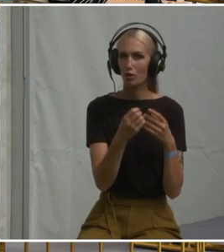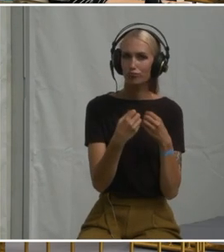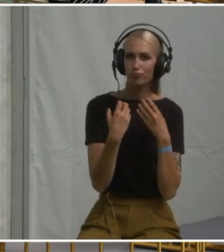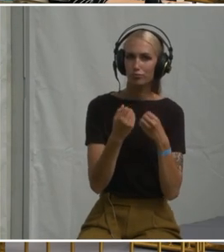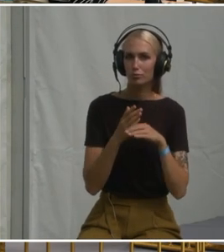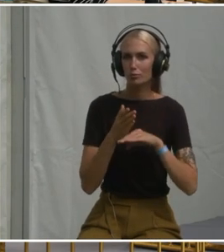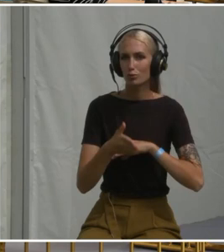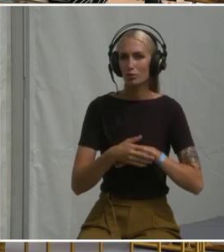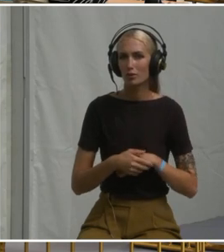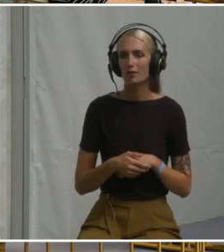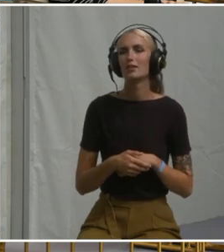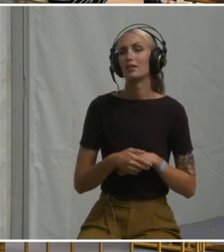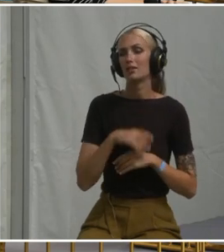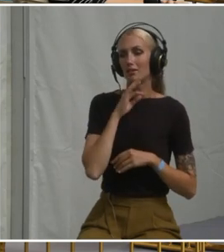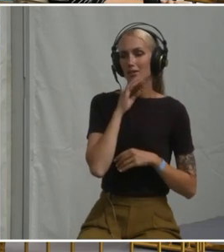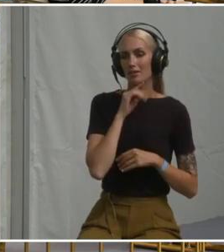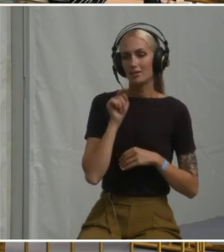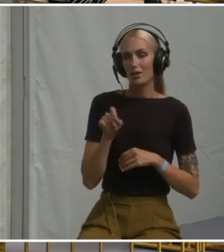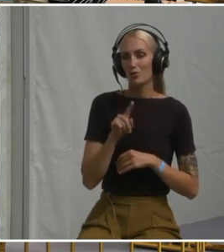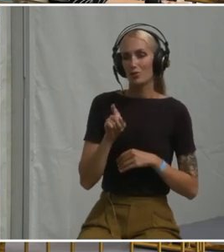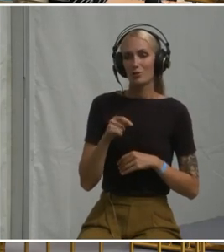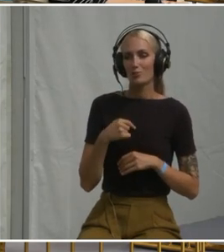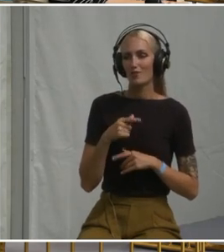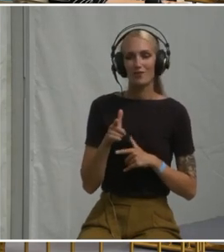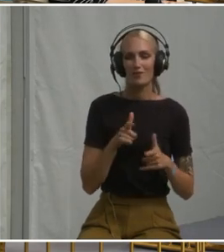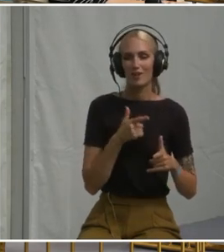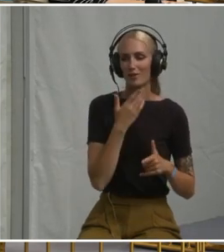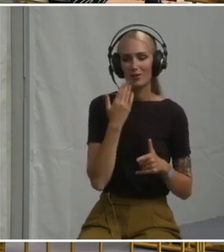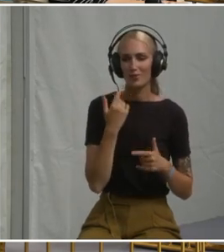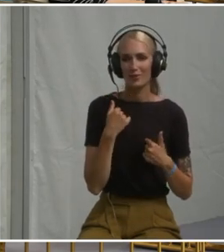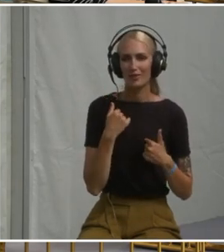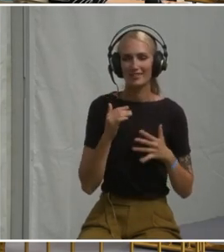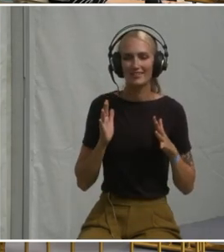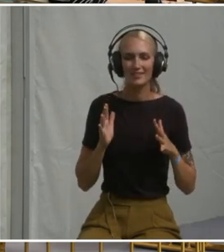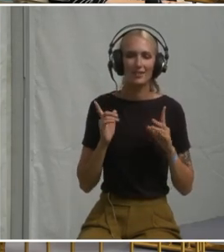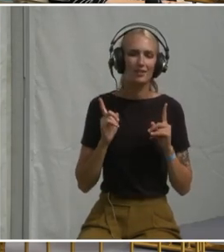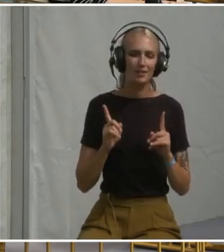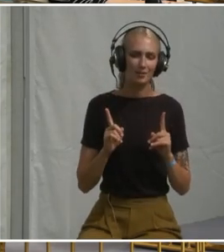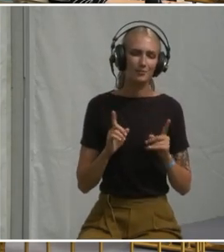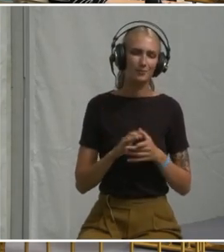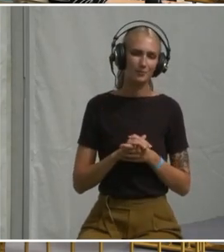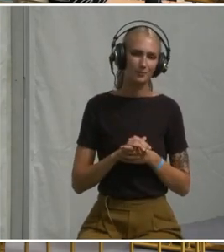Okay, this was a question I was not being prepared to answer, but